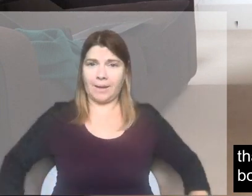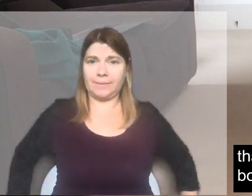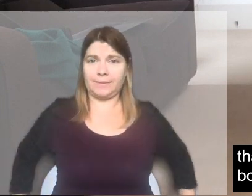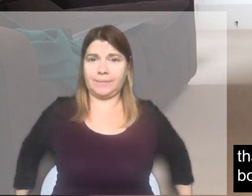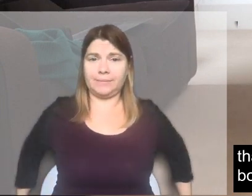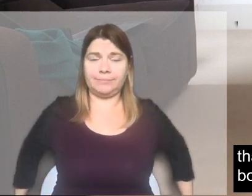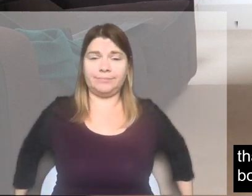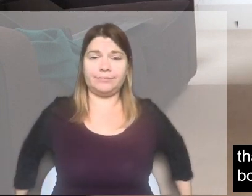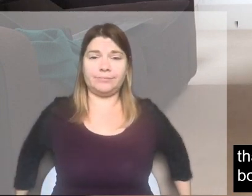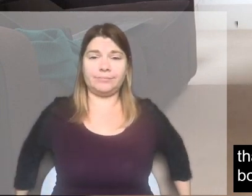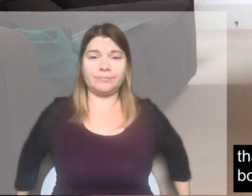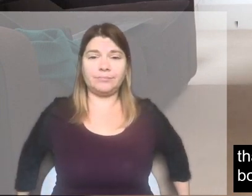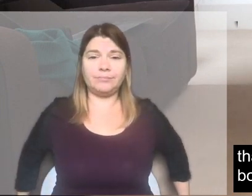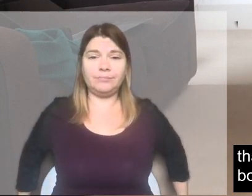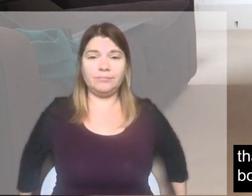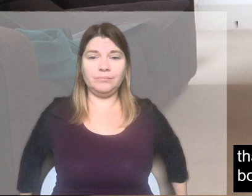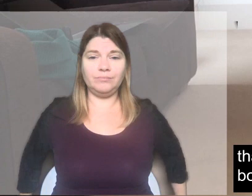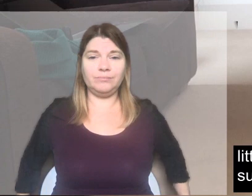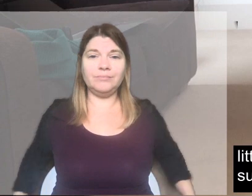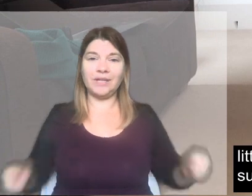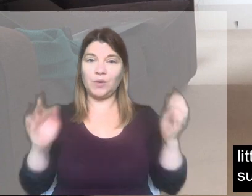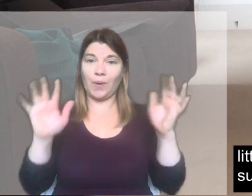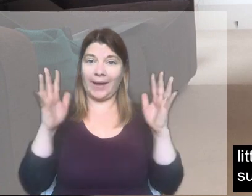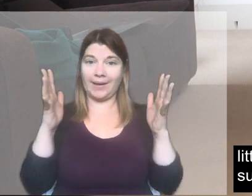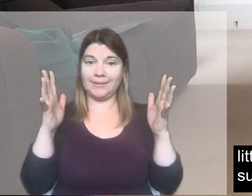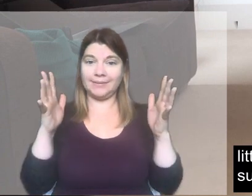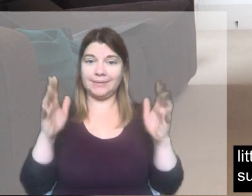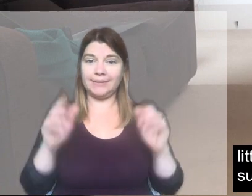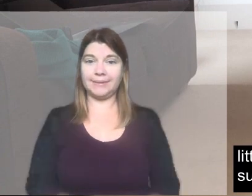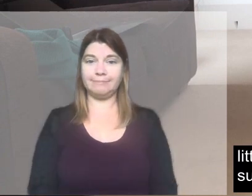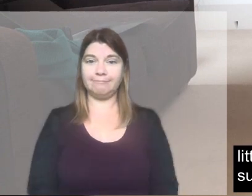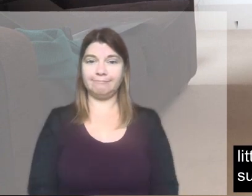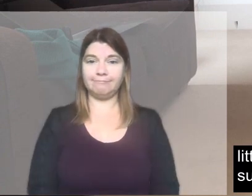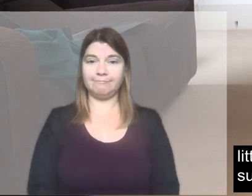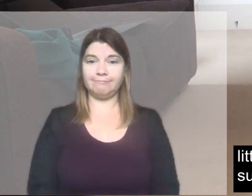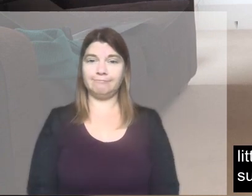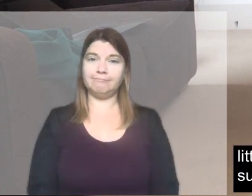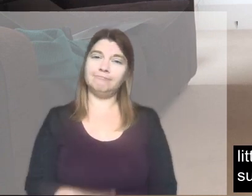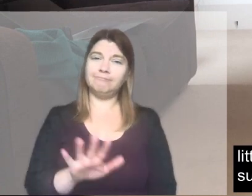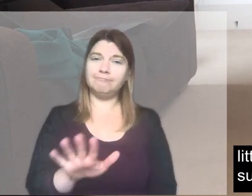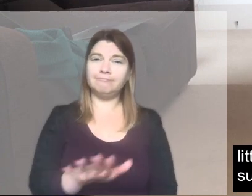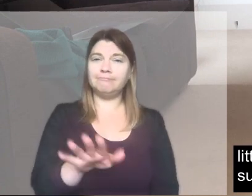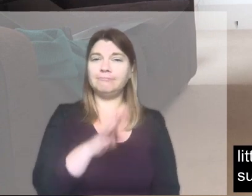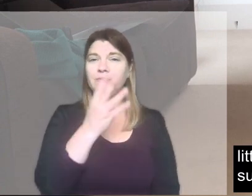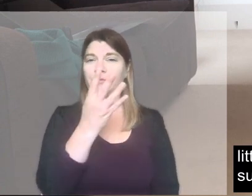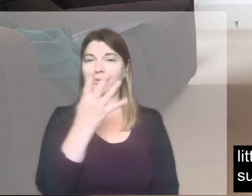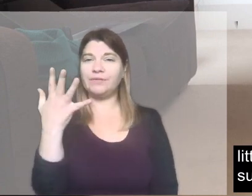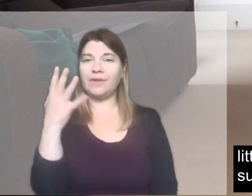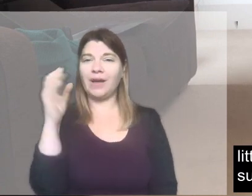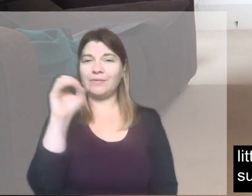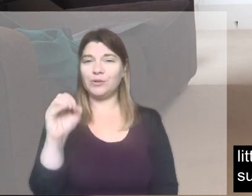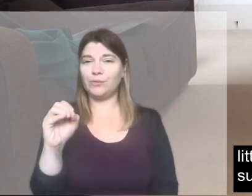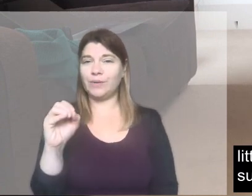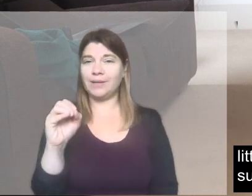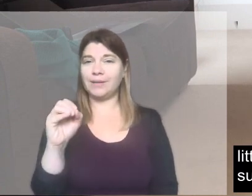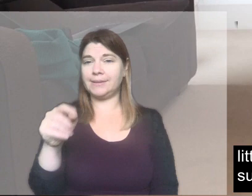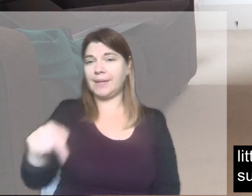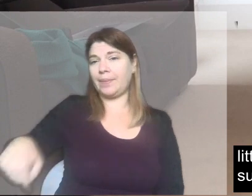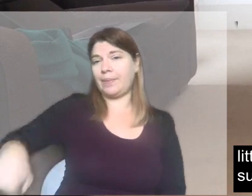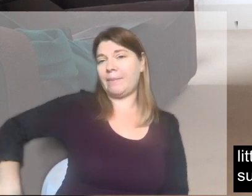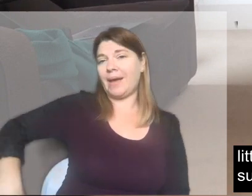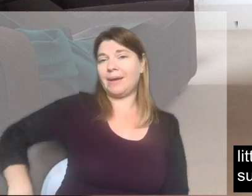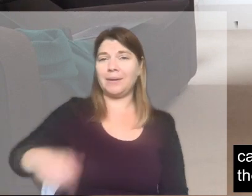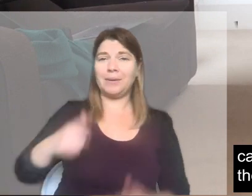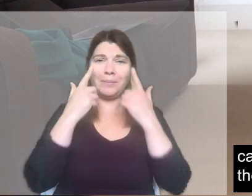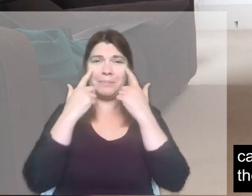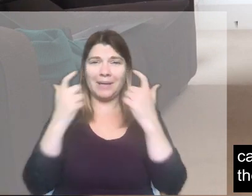our arms back behind us just a little way, so our hands are almost about 45 degrees